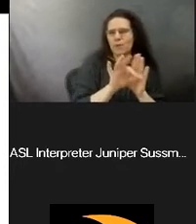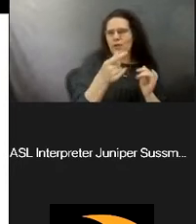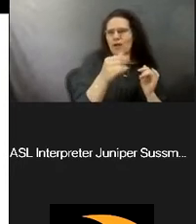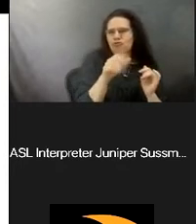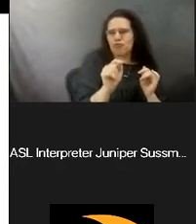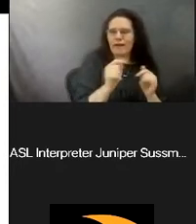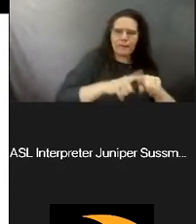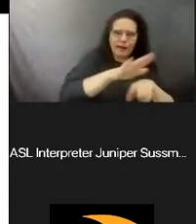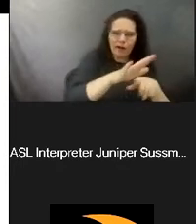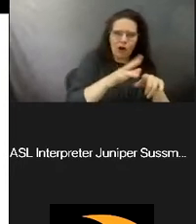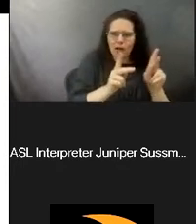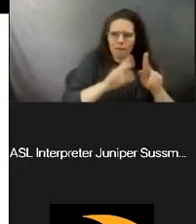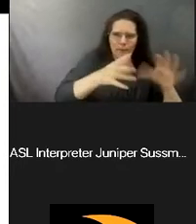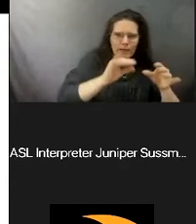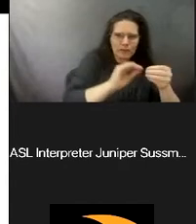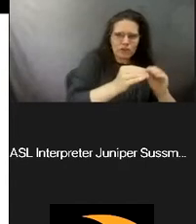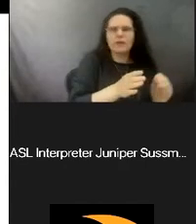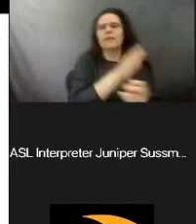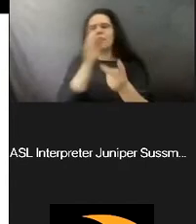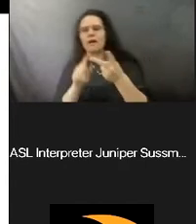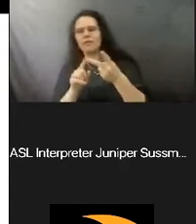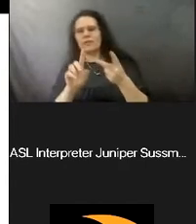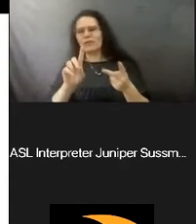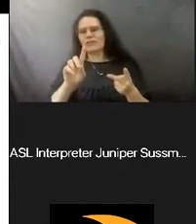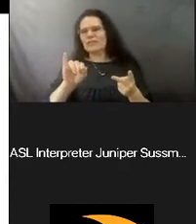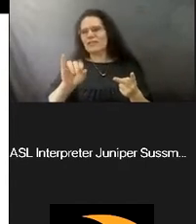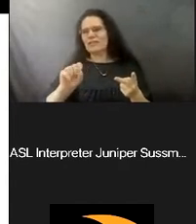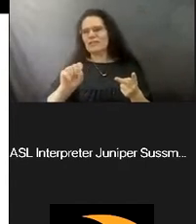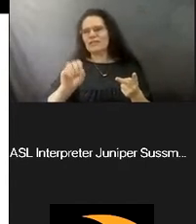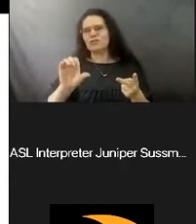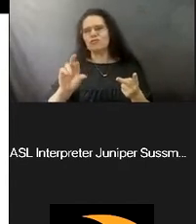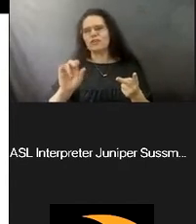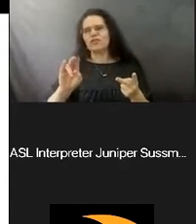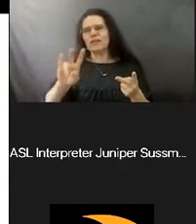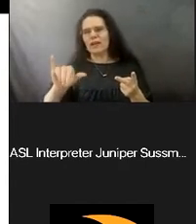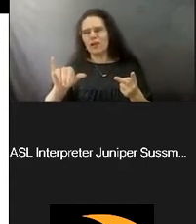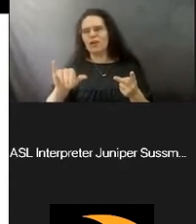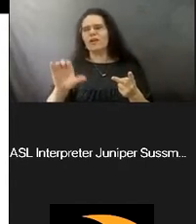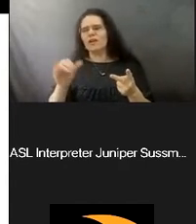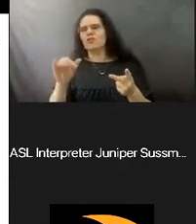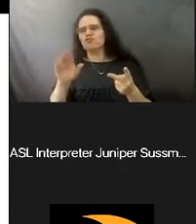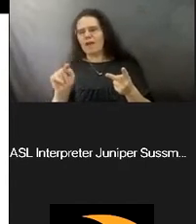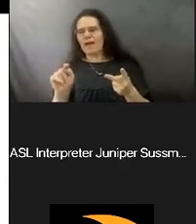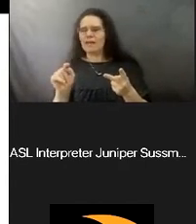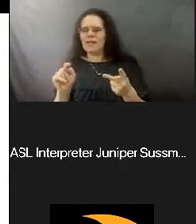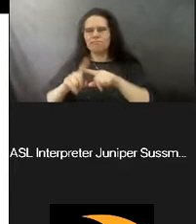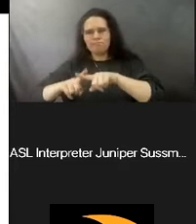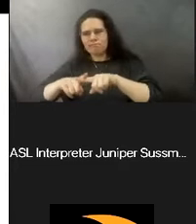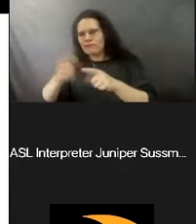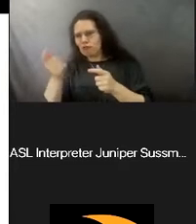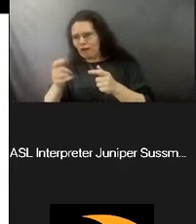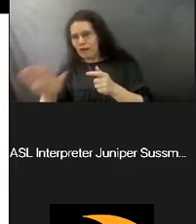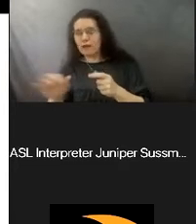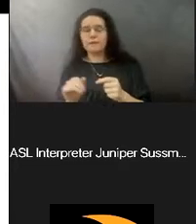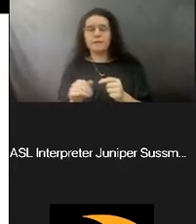and discretionary grants. It's also important to know that state law can impact and affect how a child's